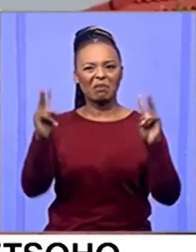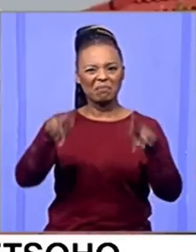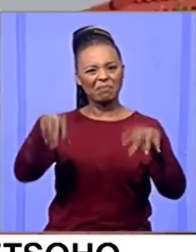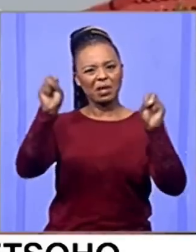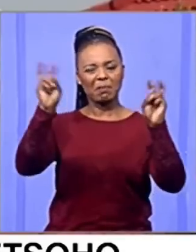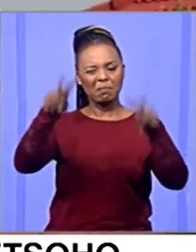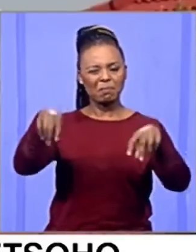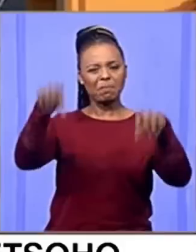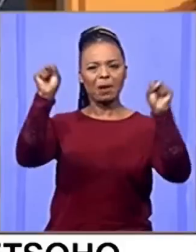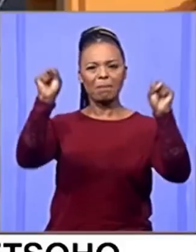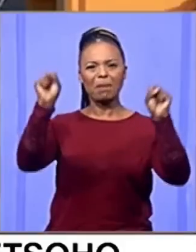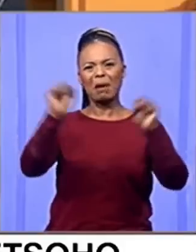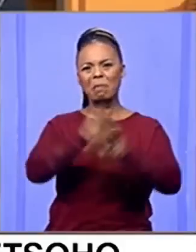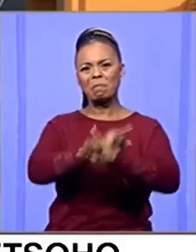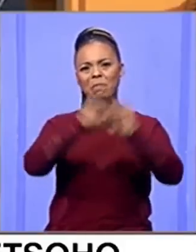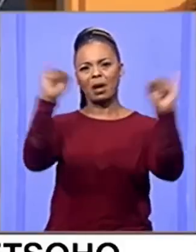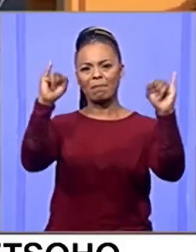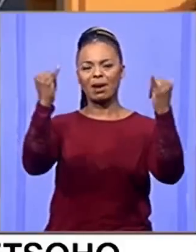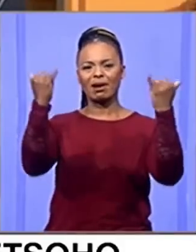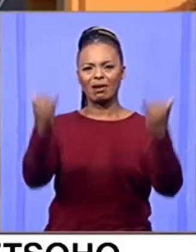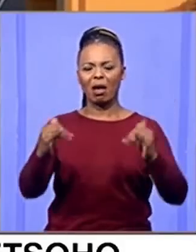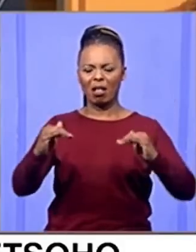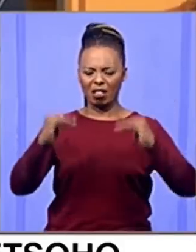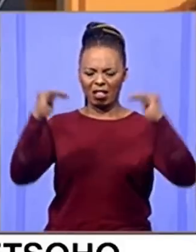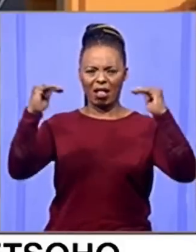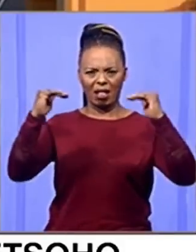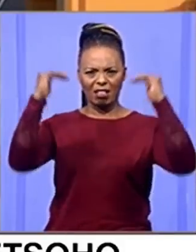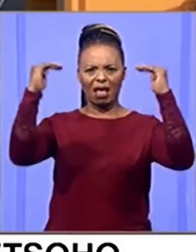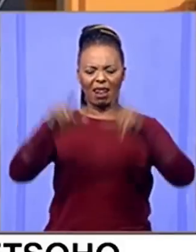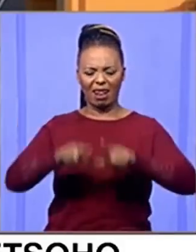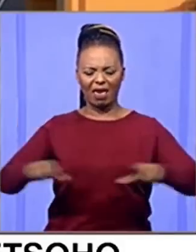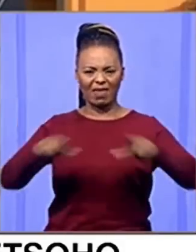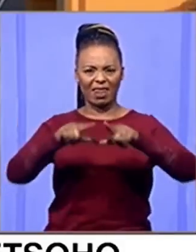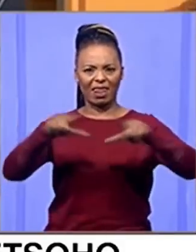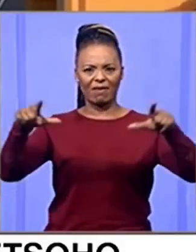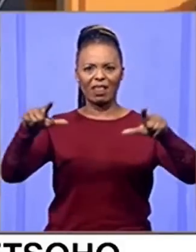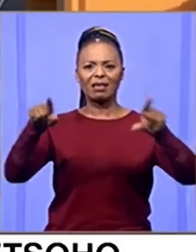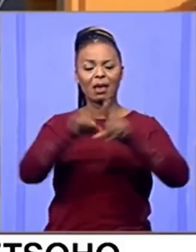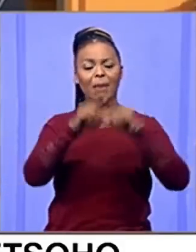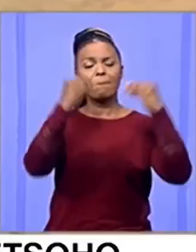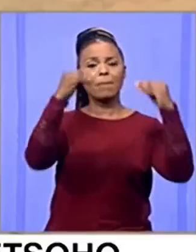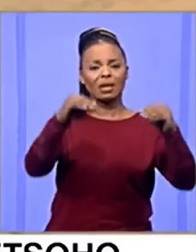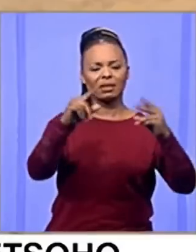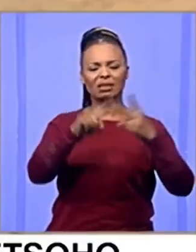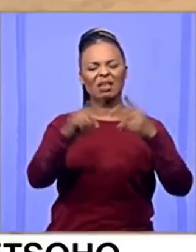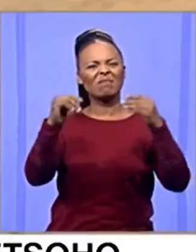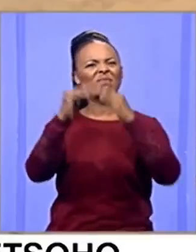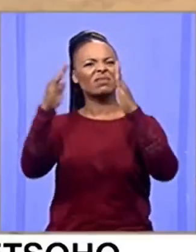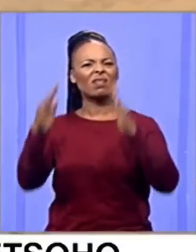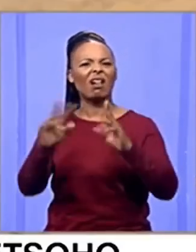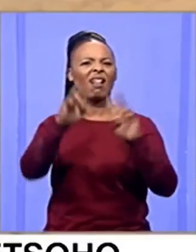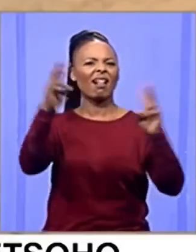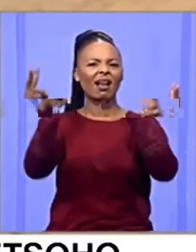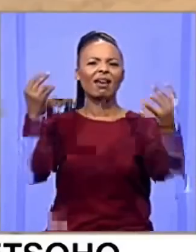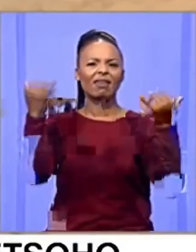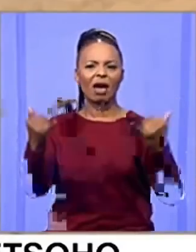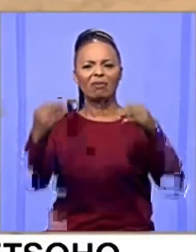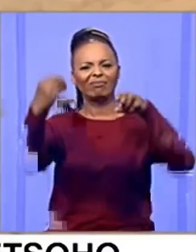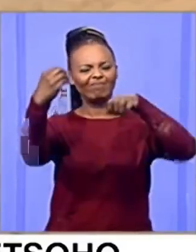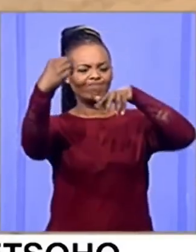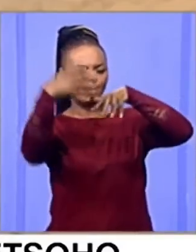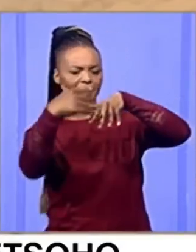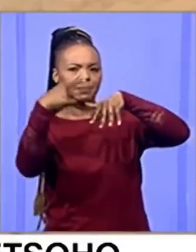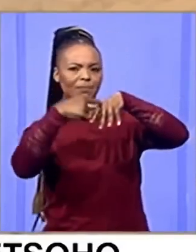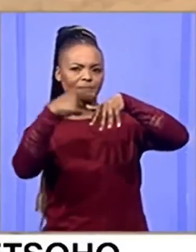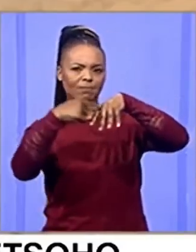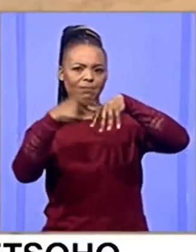ya motlakase go ya kwa magatong a kwa godimo go bakile gore dikgwebo le kwa malapeng ba tsenya didiriswa tseno tsa motlakase